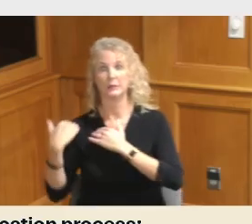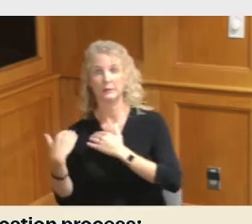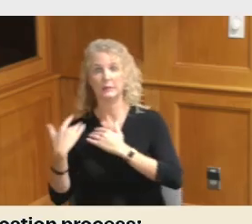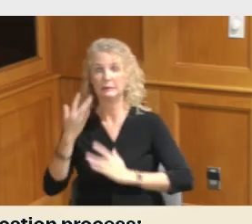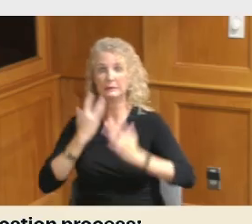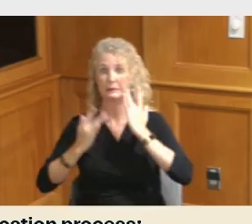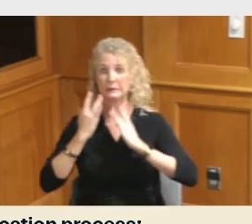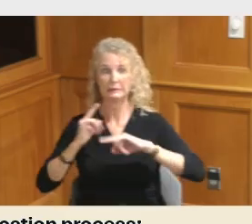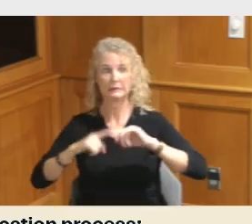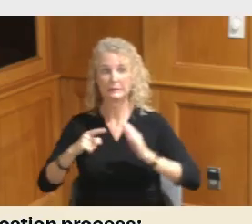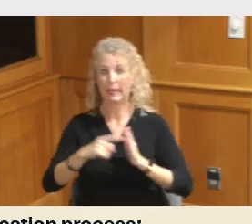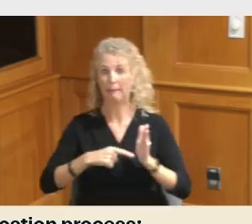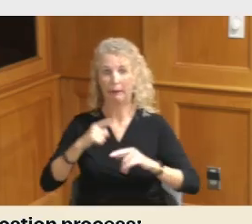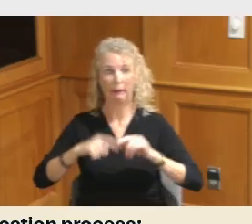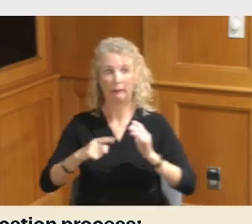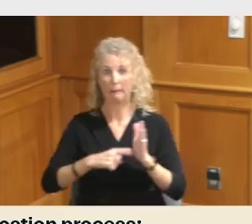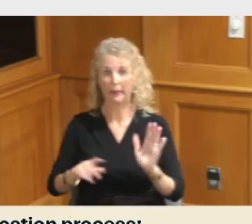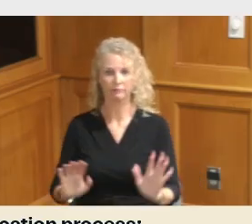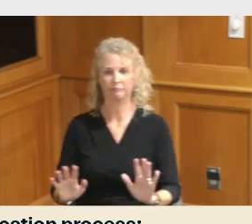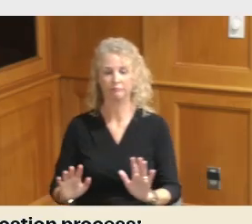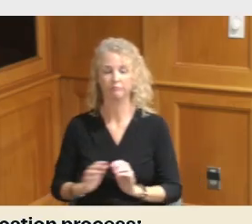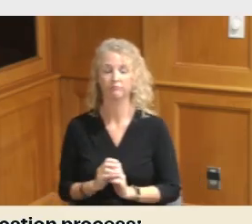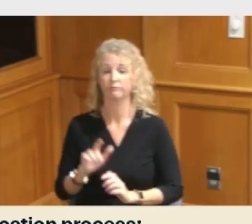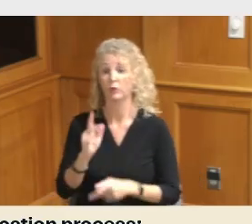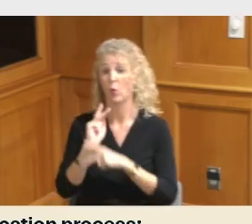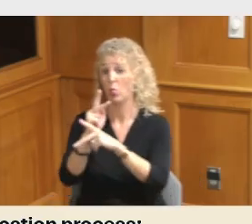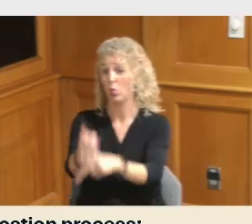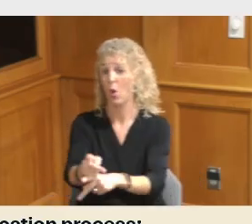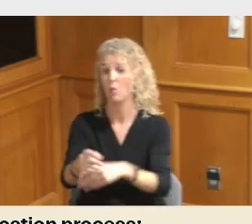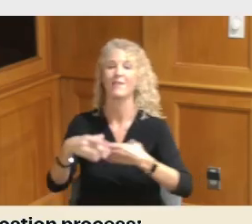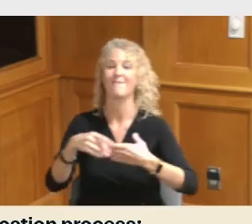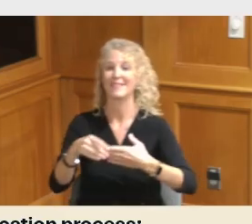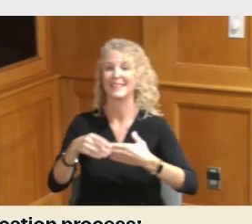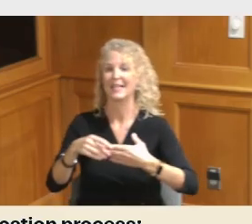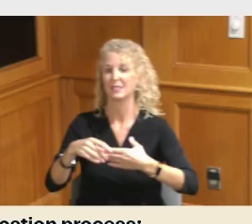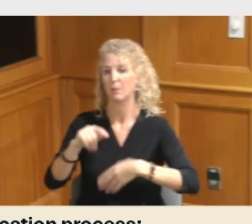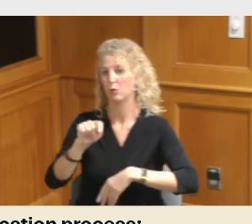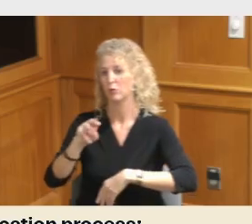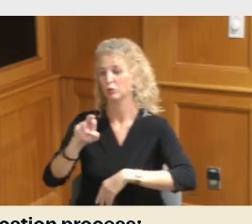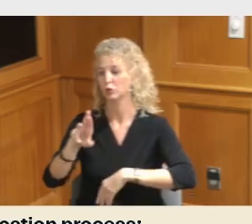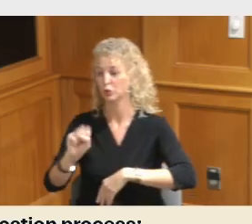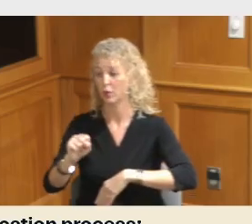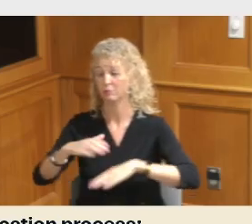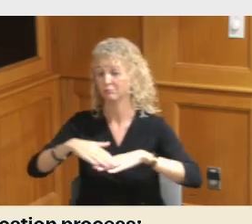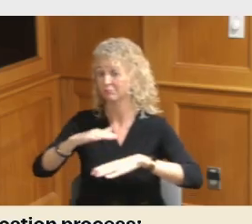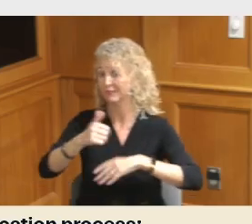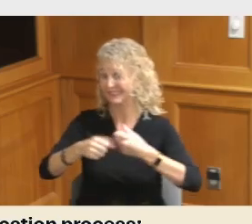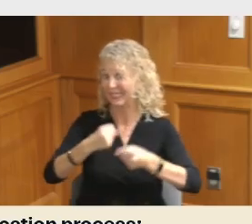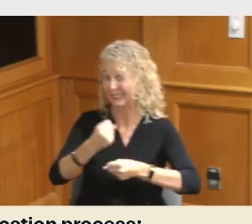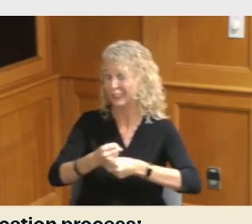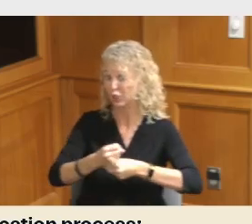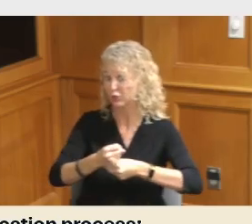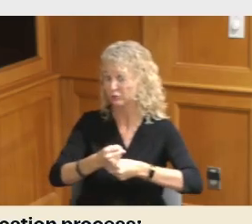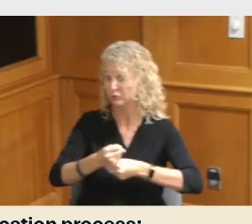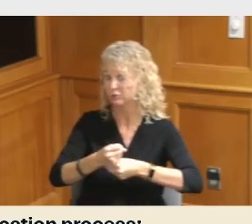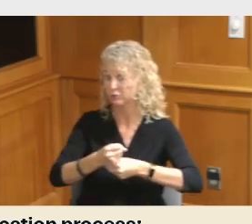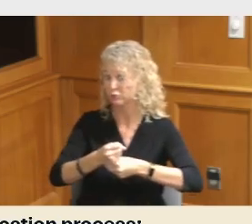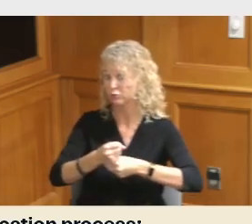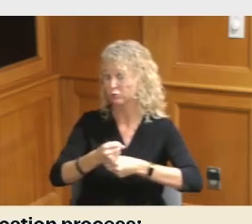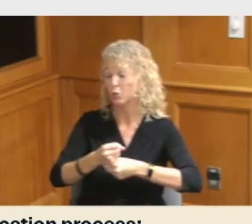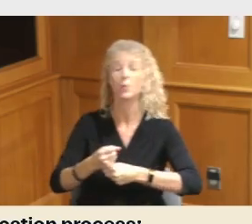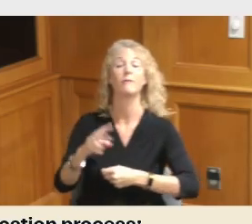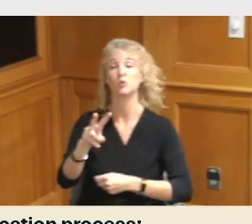more debt than they can repay. The loan also has flexible terms. We can go up to 10 years, and we have